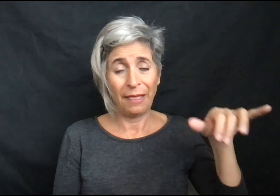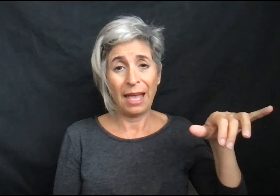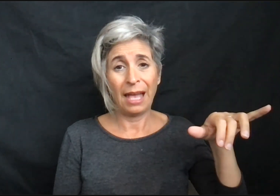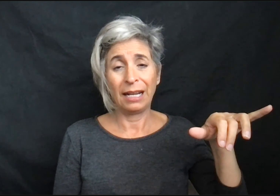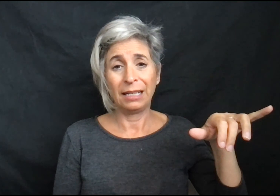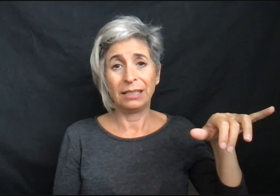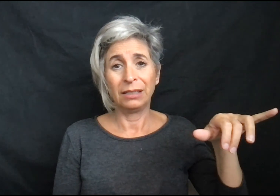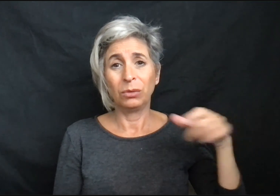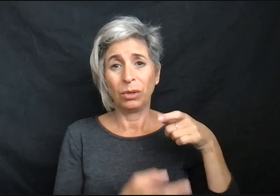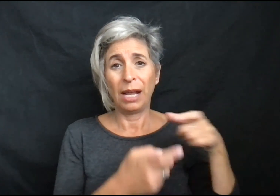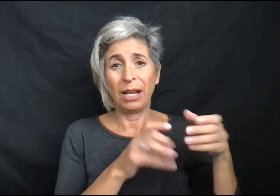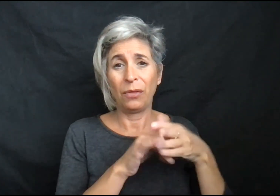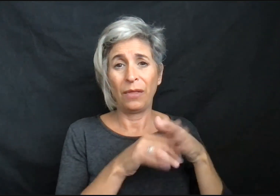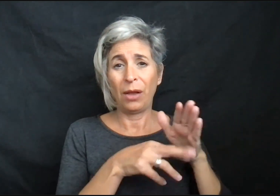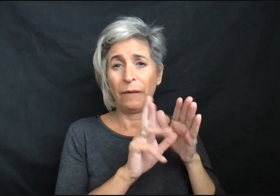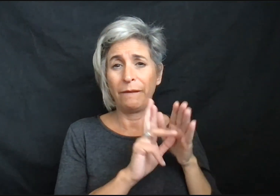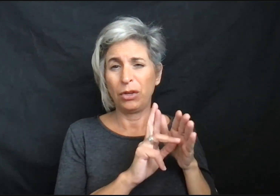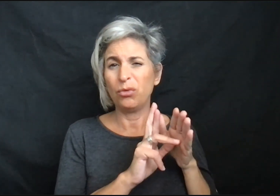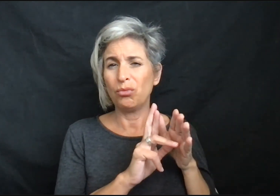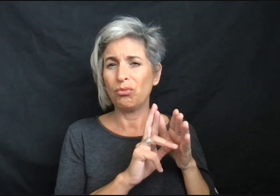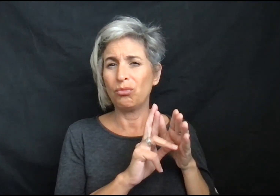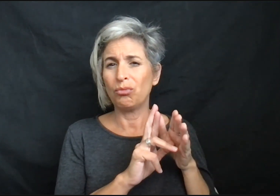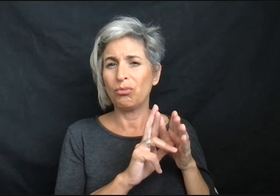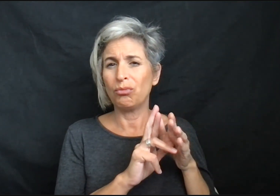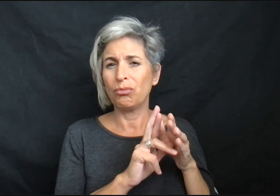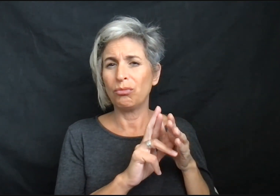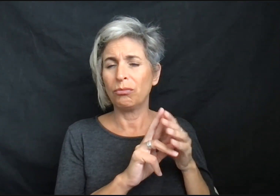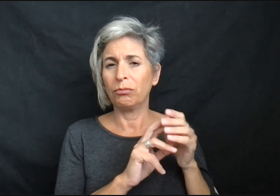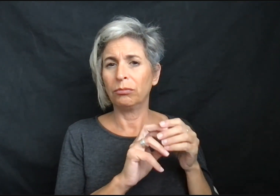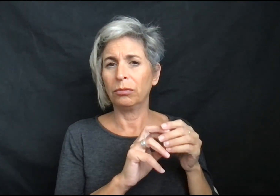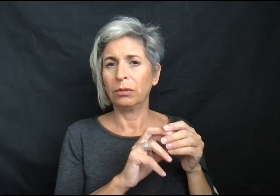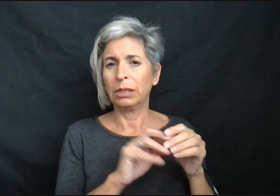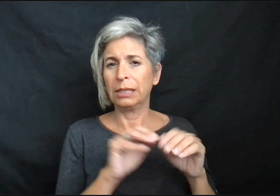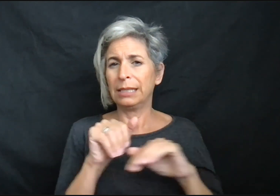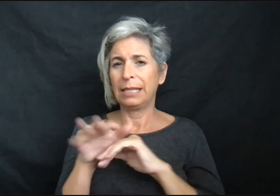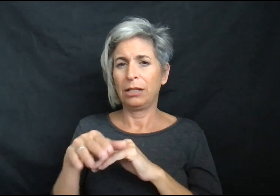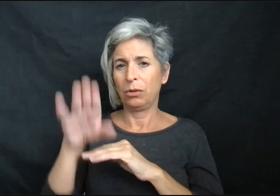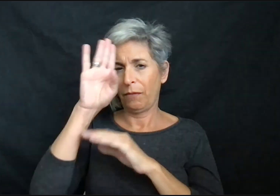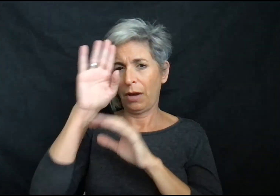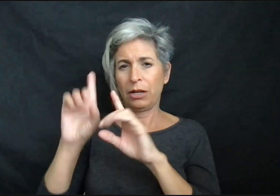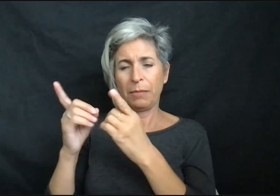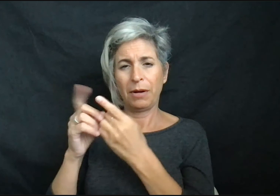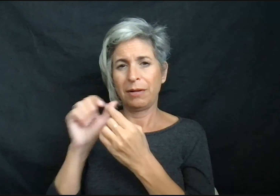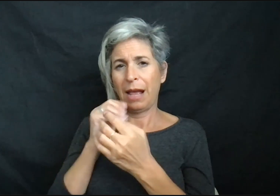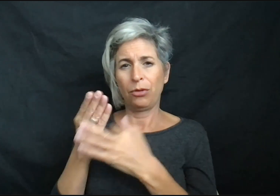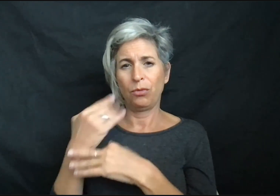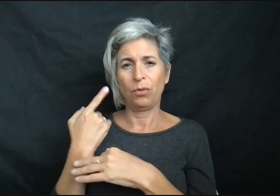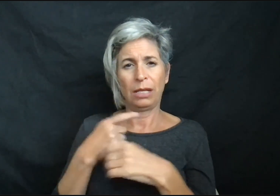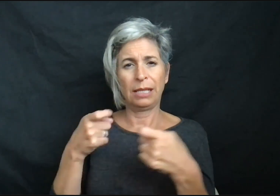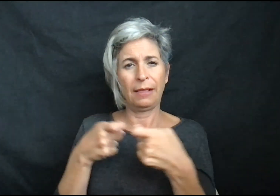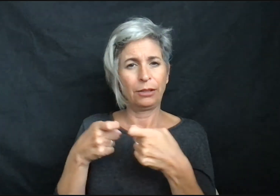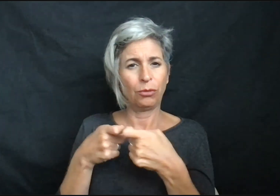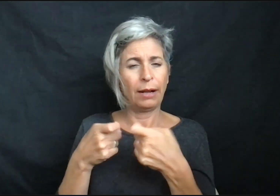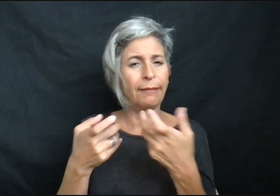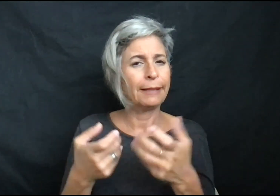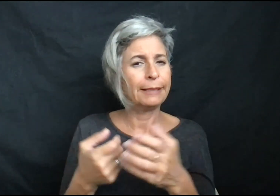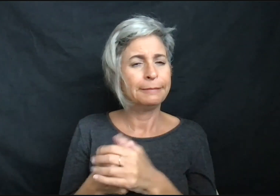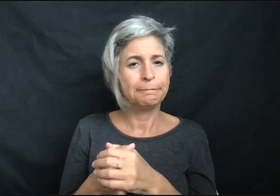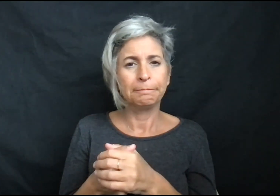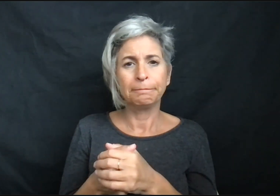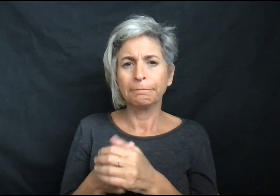that review. Those plans go directly to the fire department, not through us electronically. That's a good